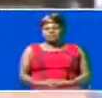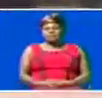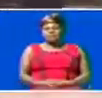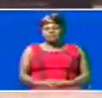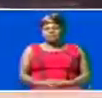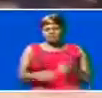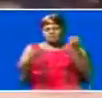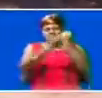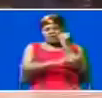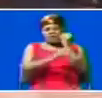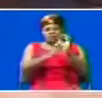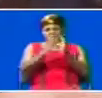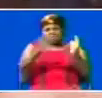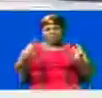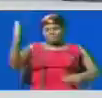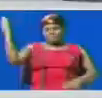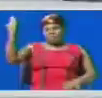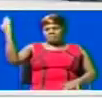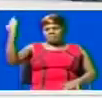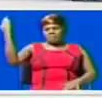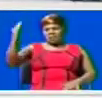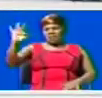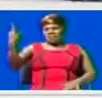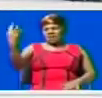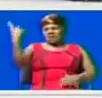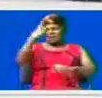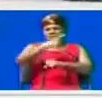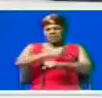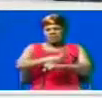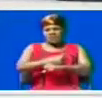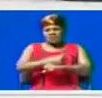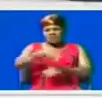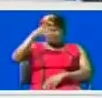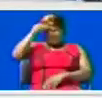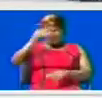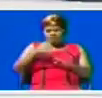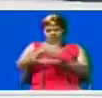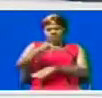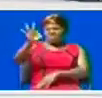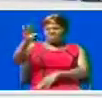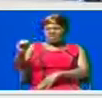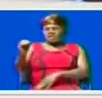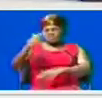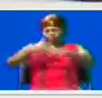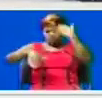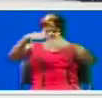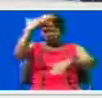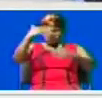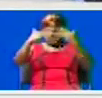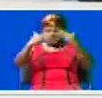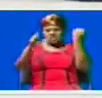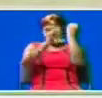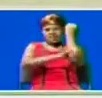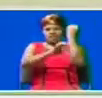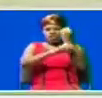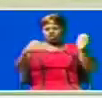With the countrywide lecturer strike coming into its third day, learning in over 30 universities across the country has ground to